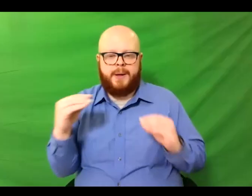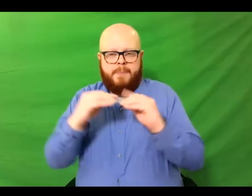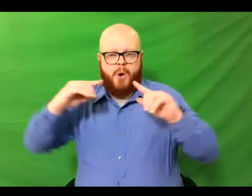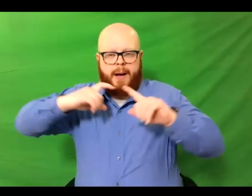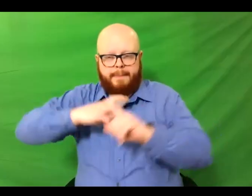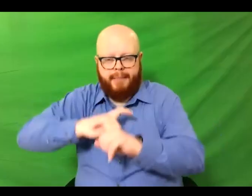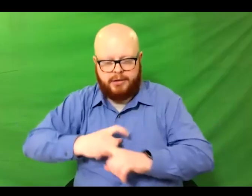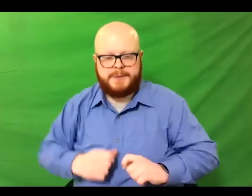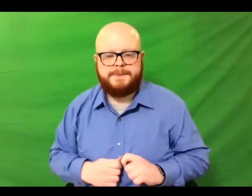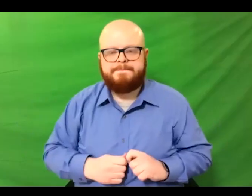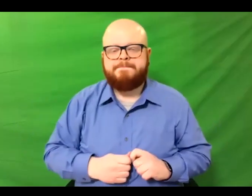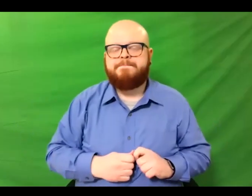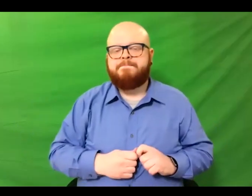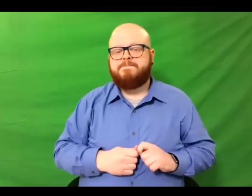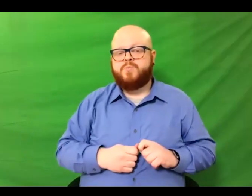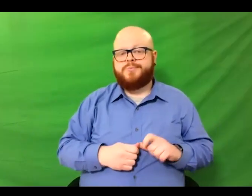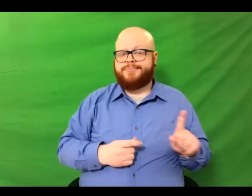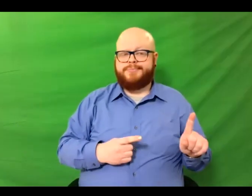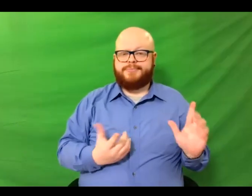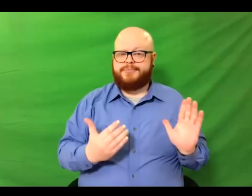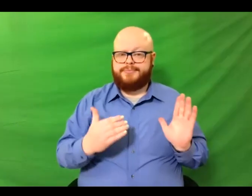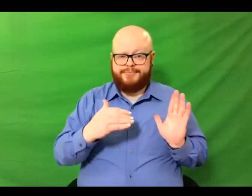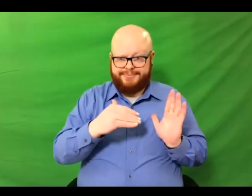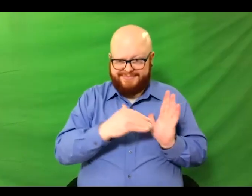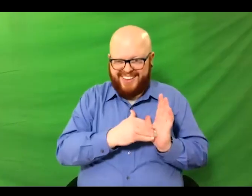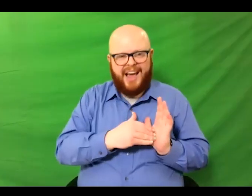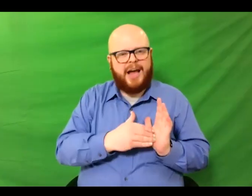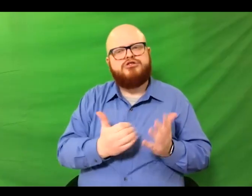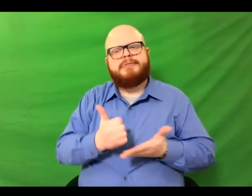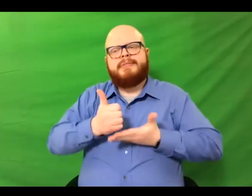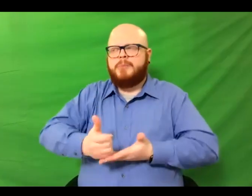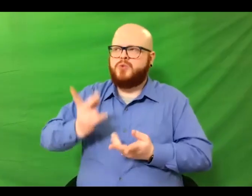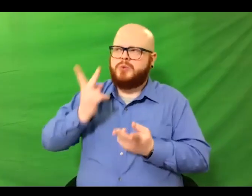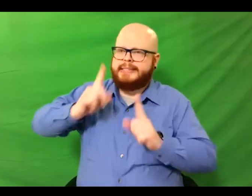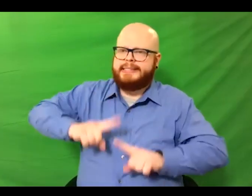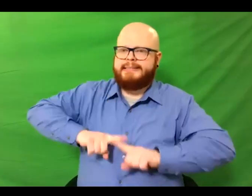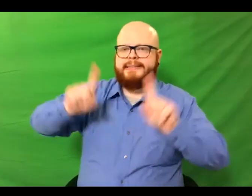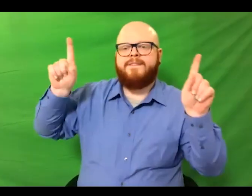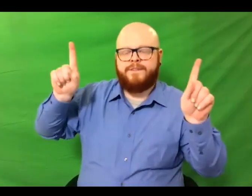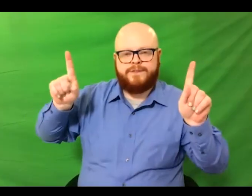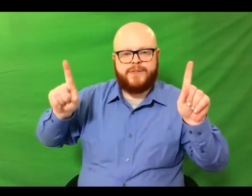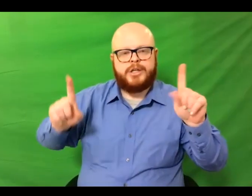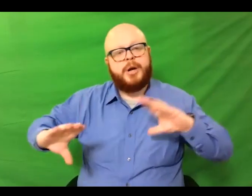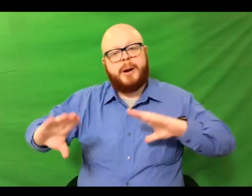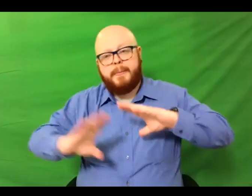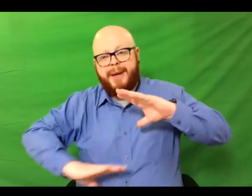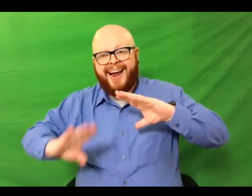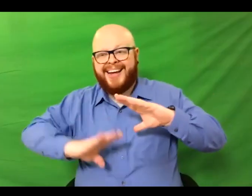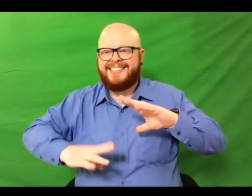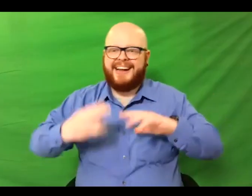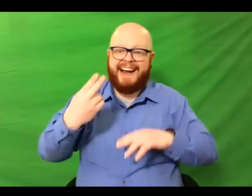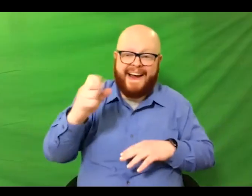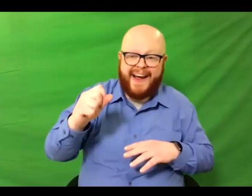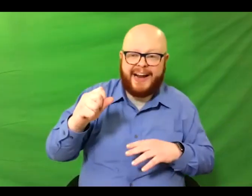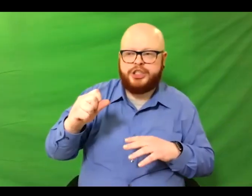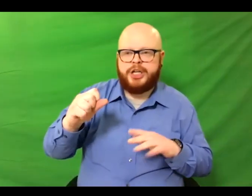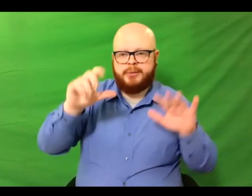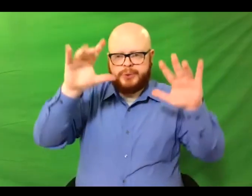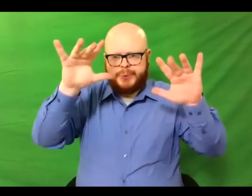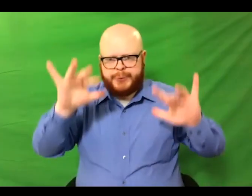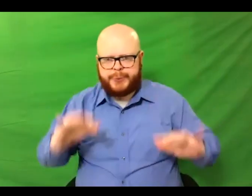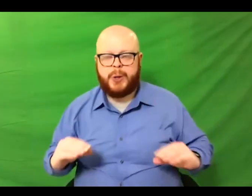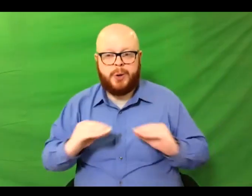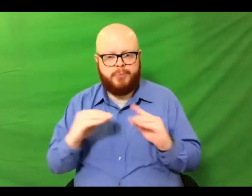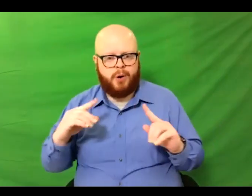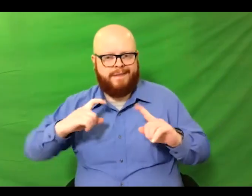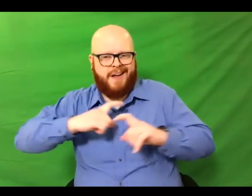And again, the same diagram here in case you needed to see it in a different way, such as basic hand shapes evolve into more complex hand shapes. You'll see a new